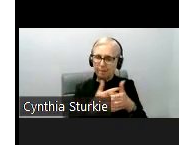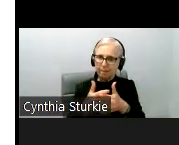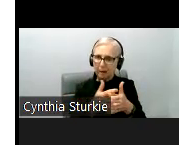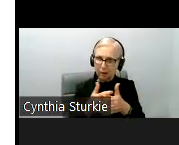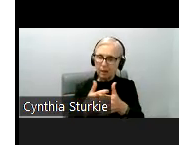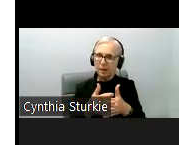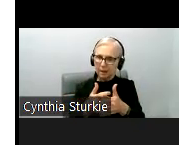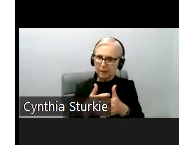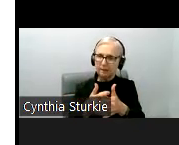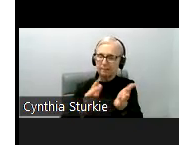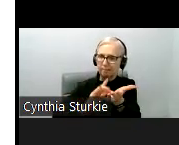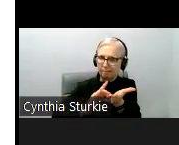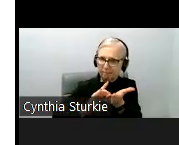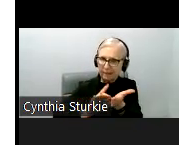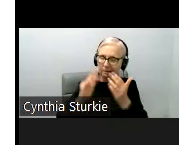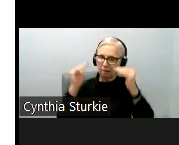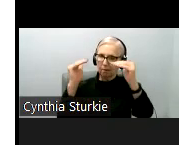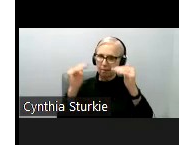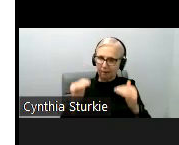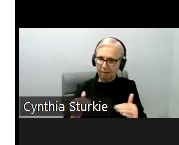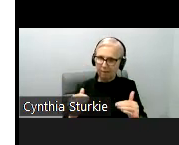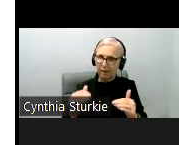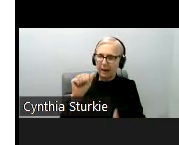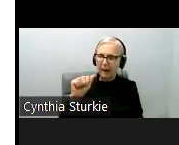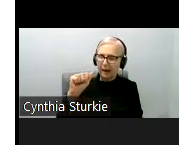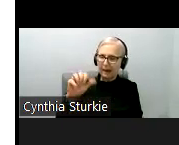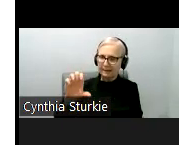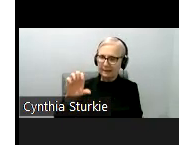Addiction Medicine levels of care, or ASAM levels.